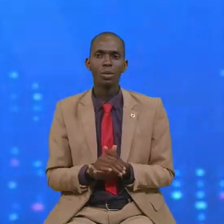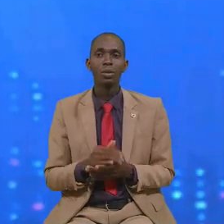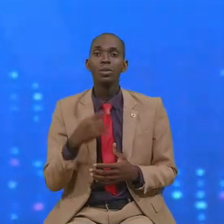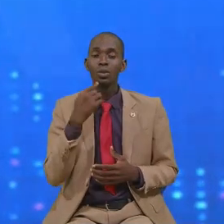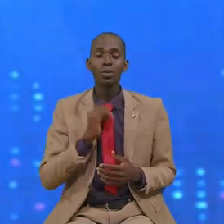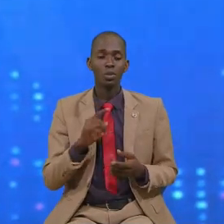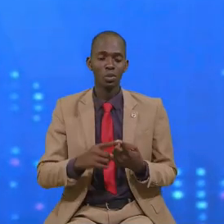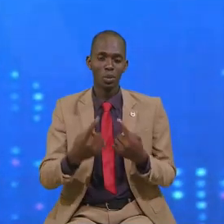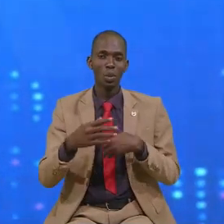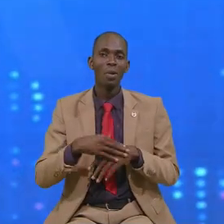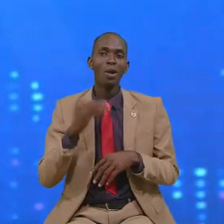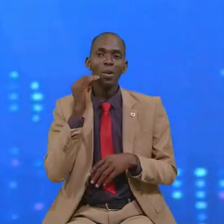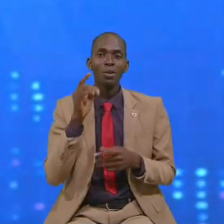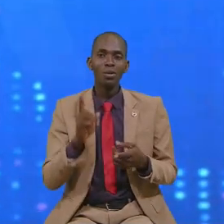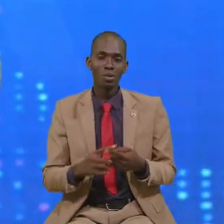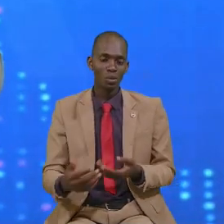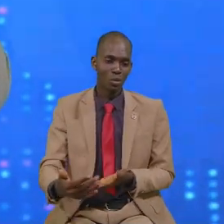collect harvest money."